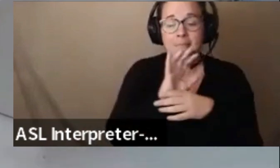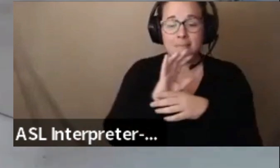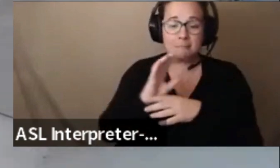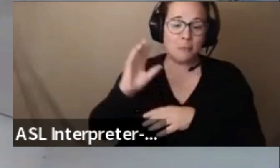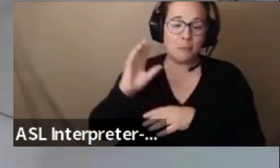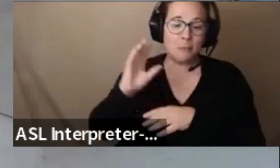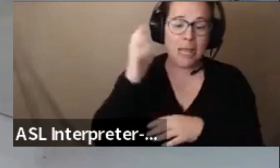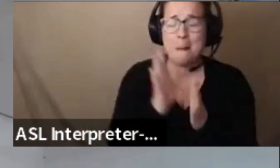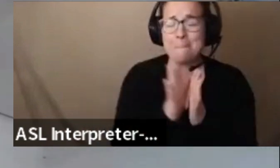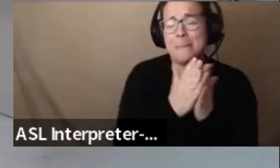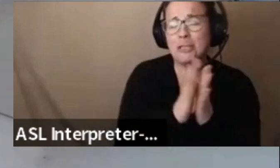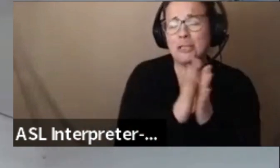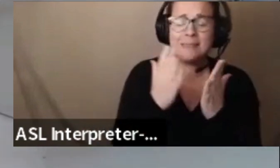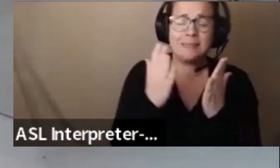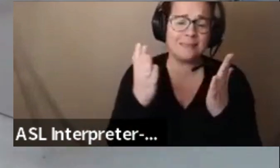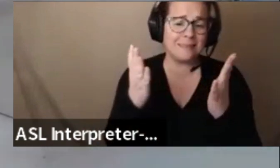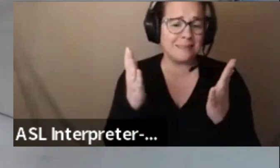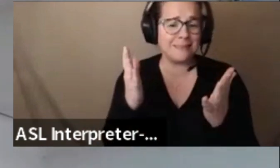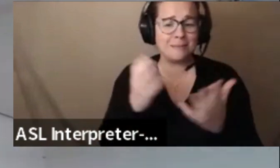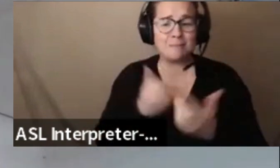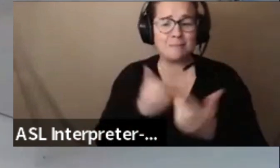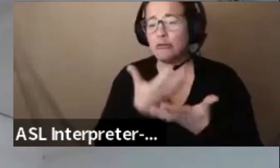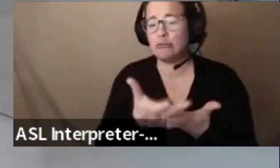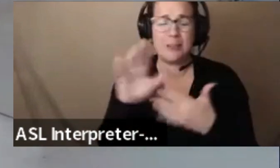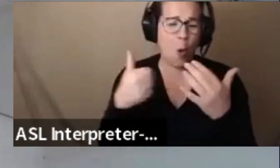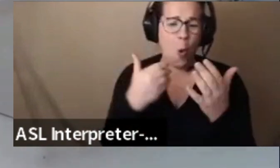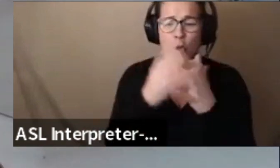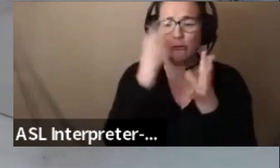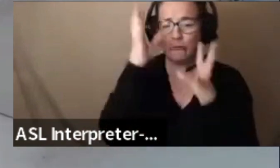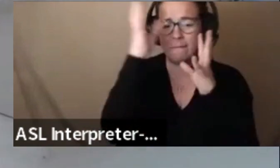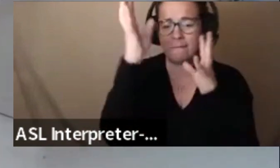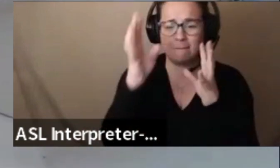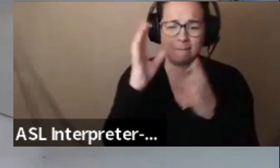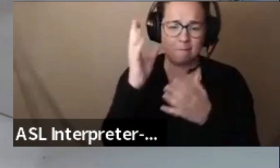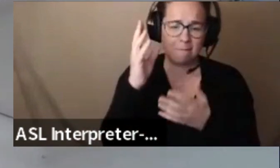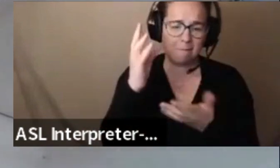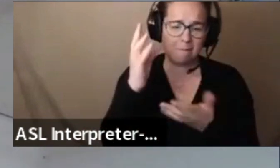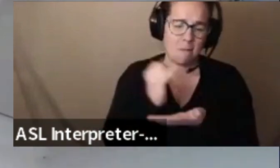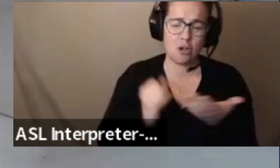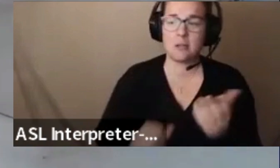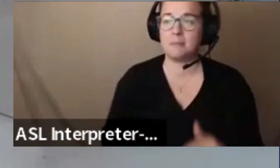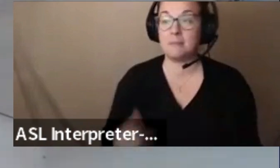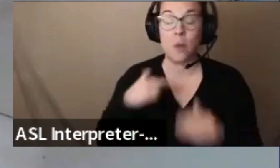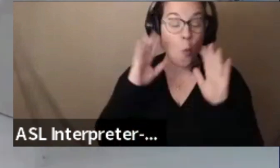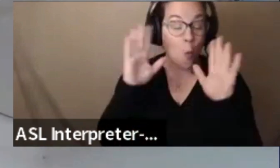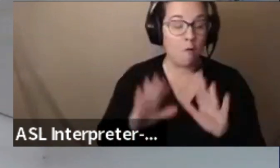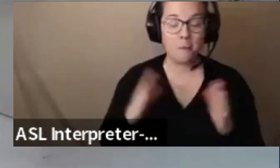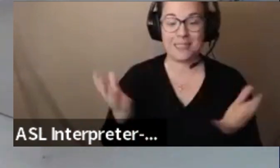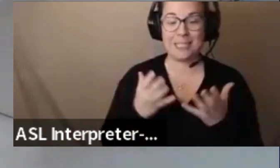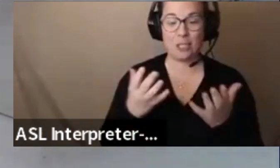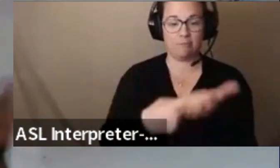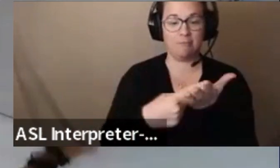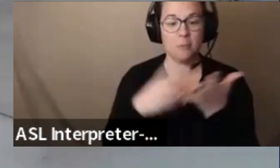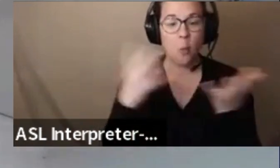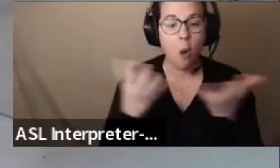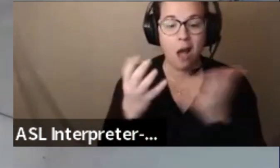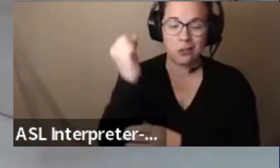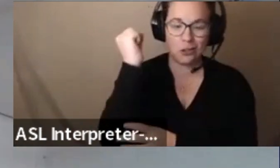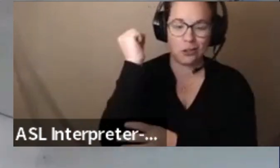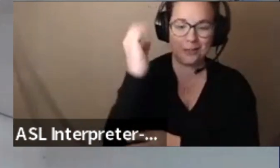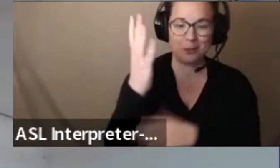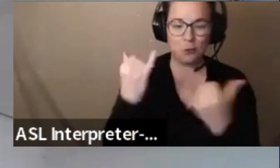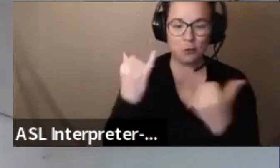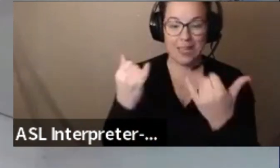and poetry, and all of that. And it's great fun to talk about a bit of Shakespeare today, because Shakespeare has managed to do all of it,